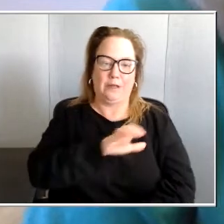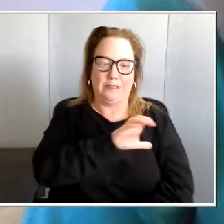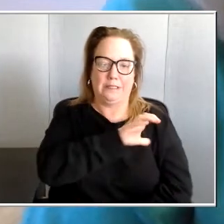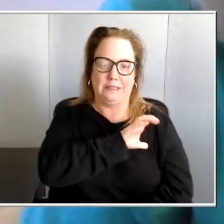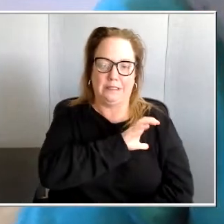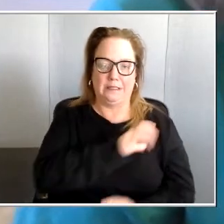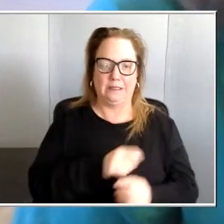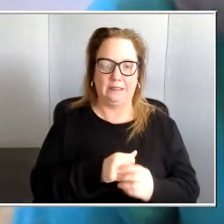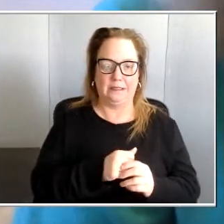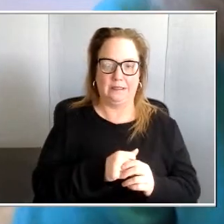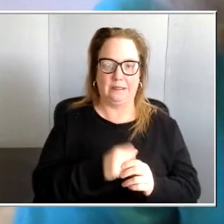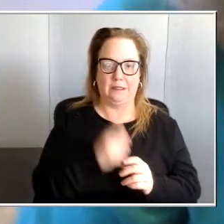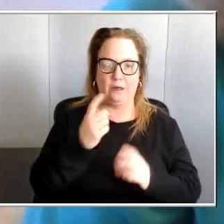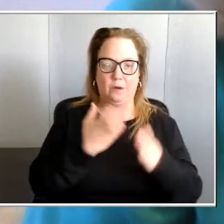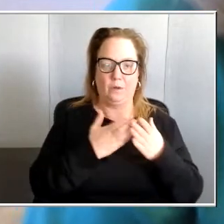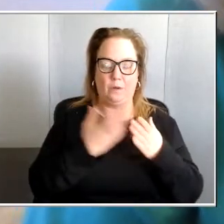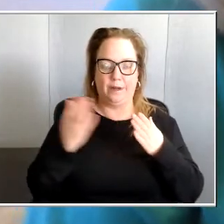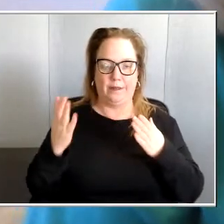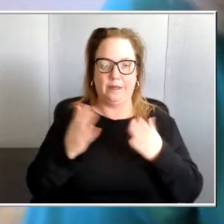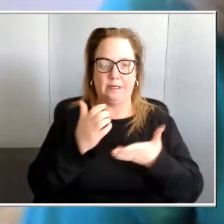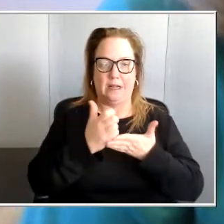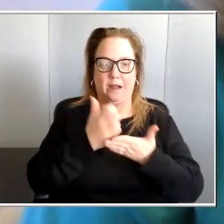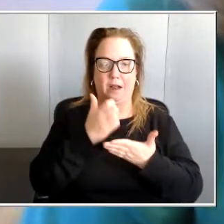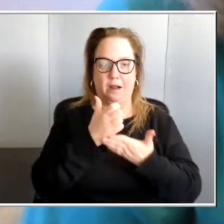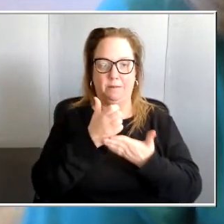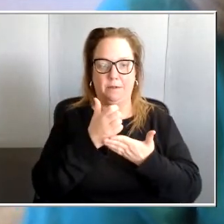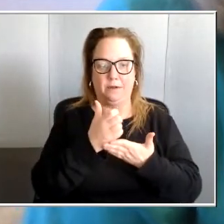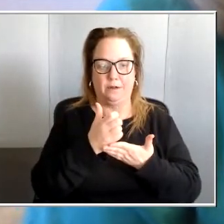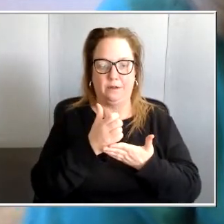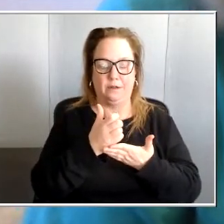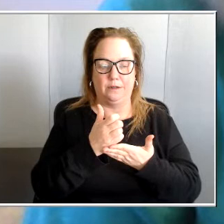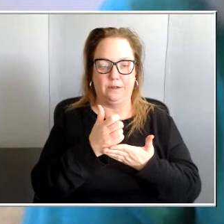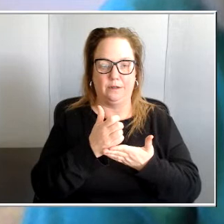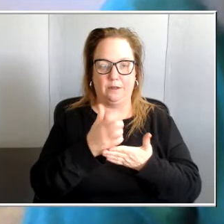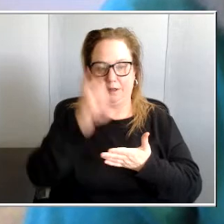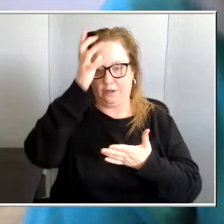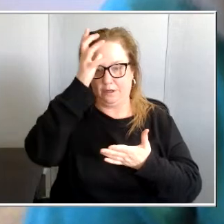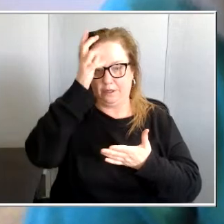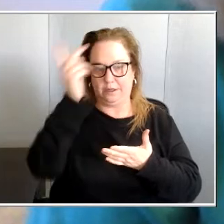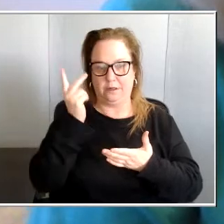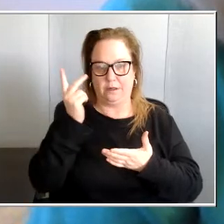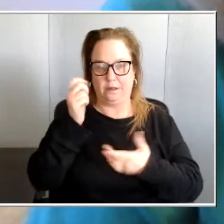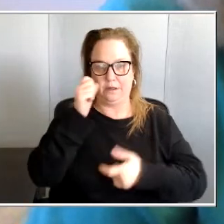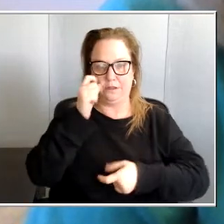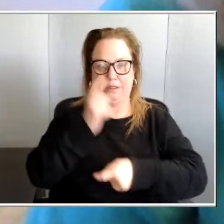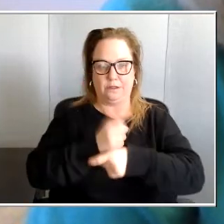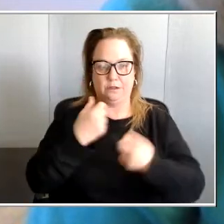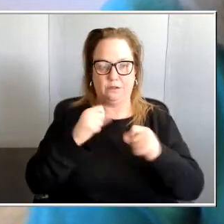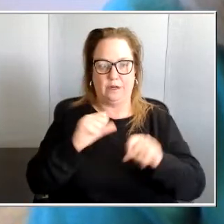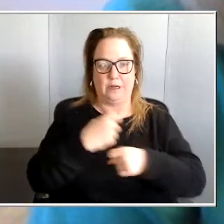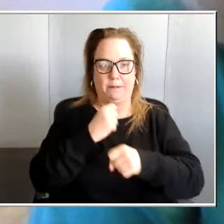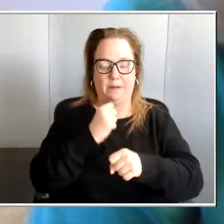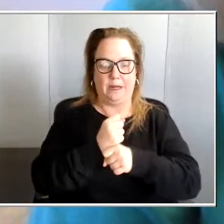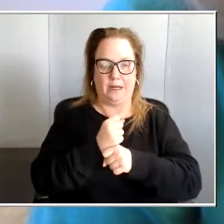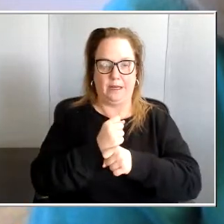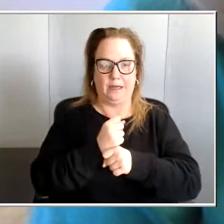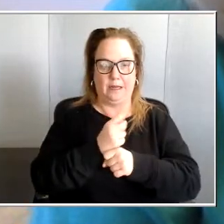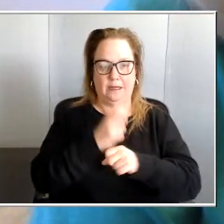And one thing that really helped is she, her dad and I and her sisters, we tried to make it as fun as possible. And she had